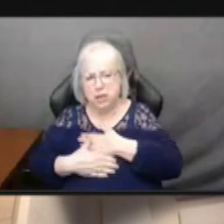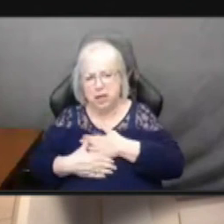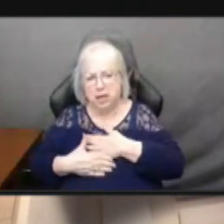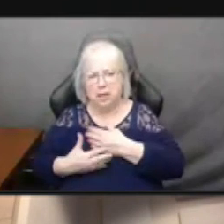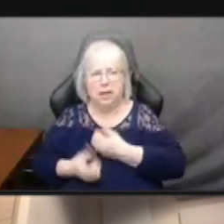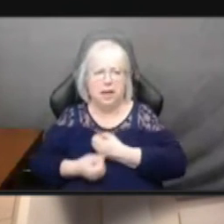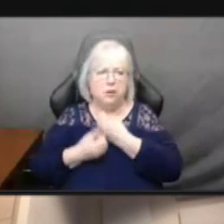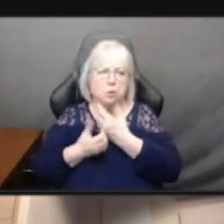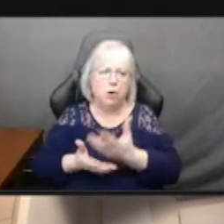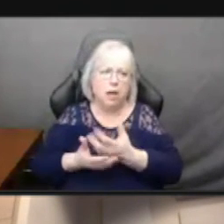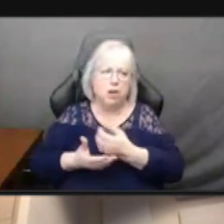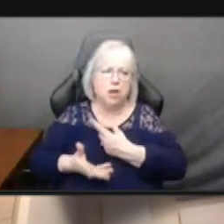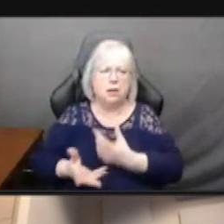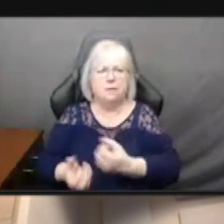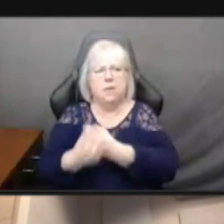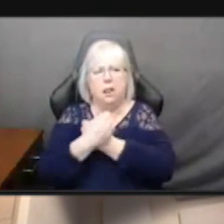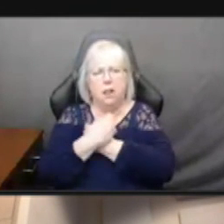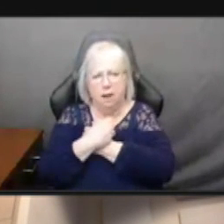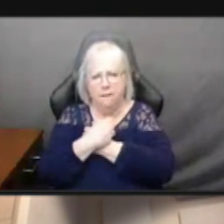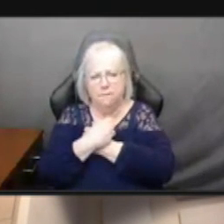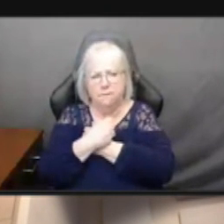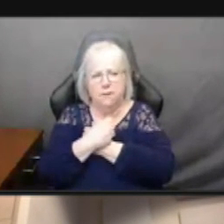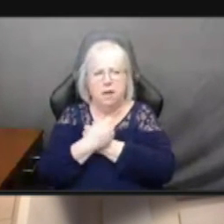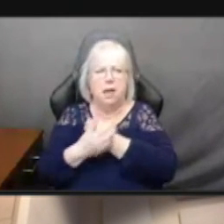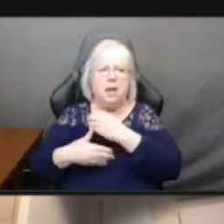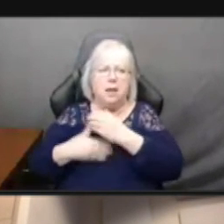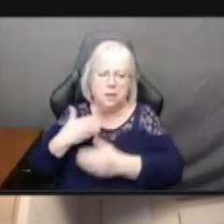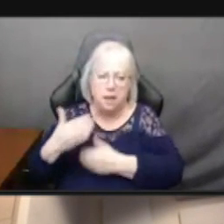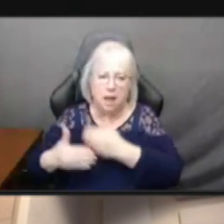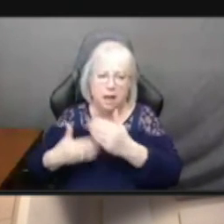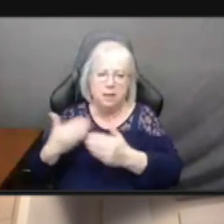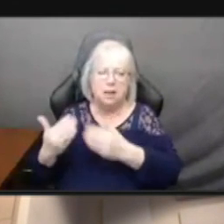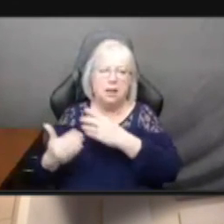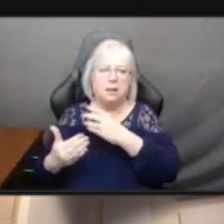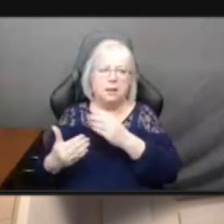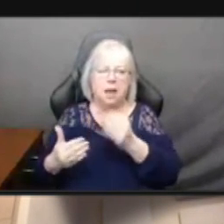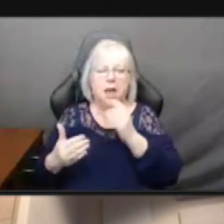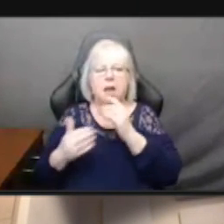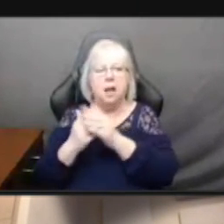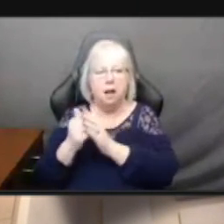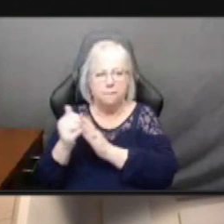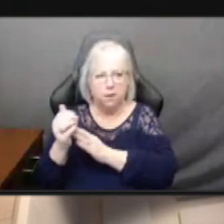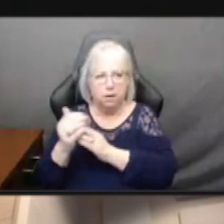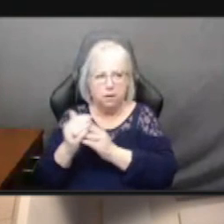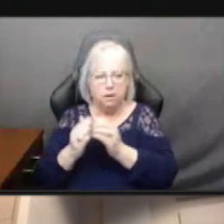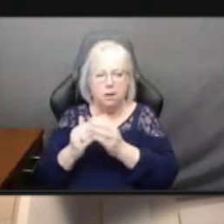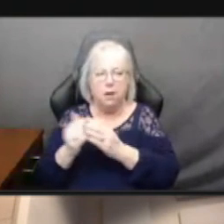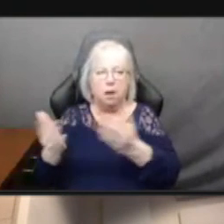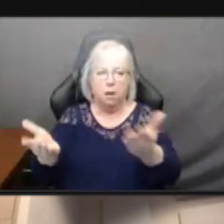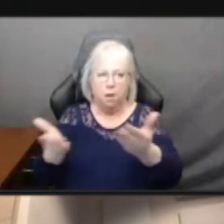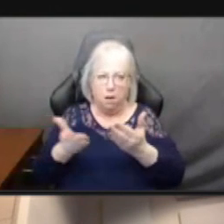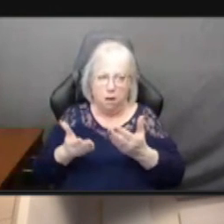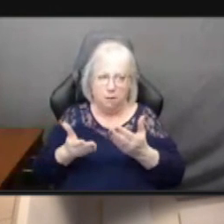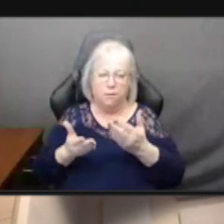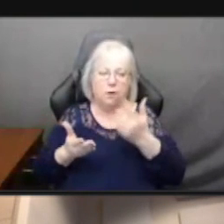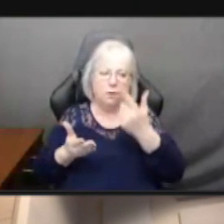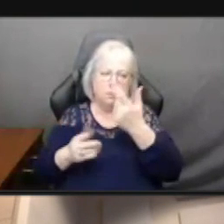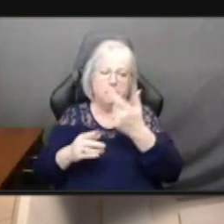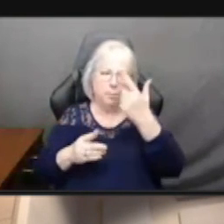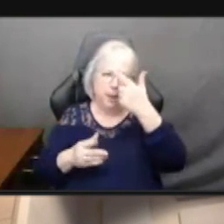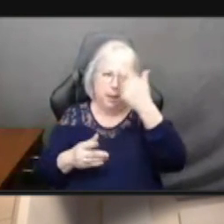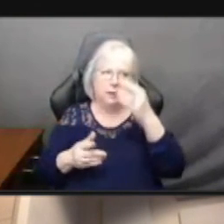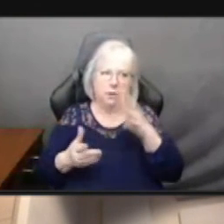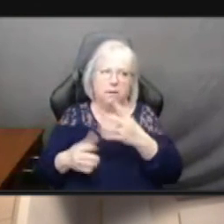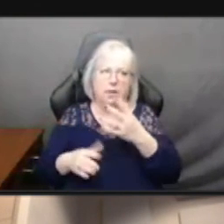expressions of love, kindness, and comfort offered in the passing of Director Hendricks,